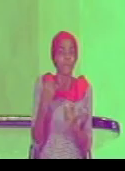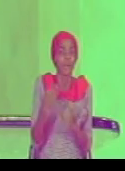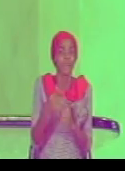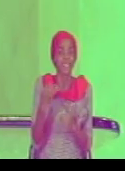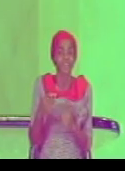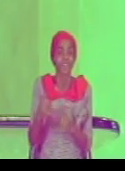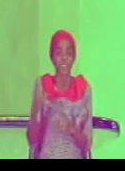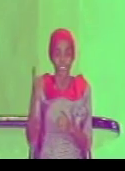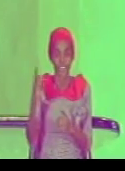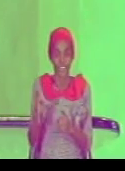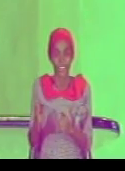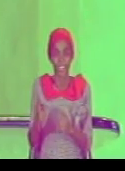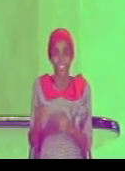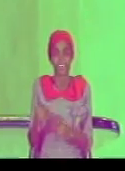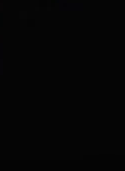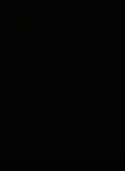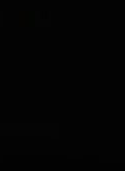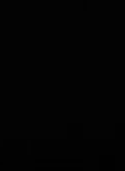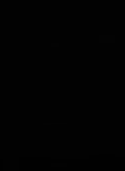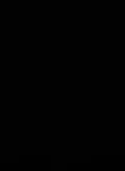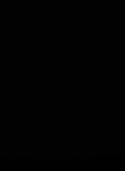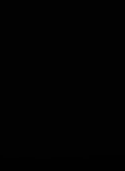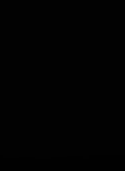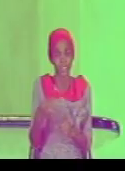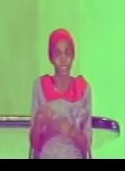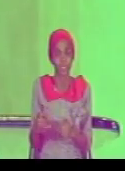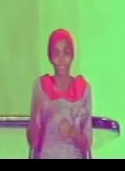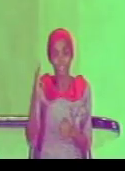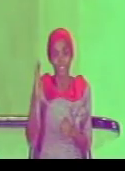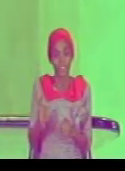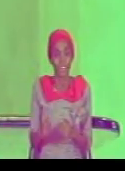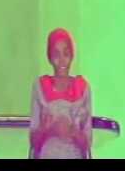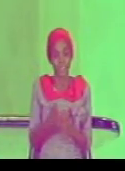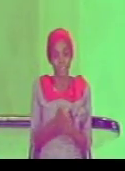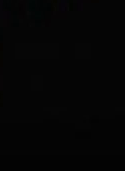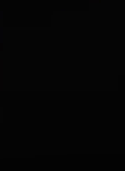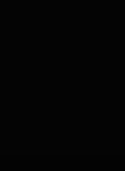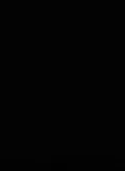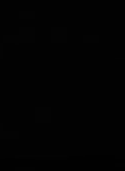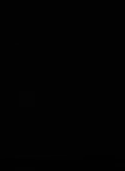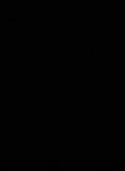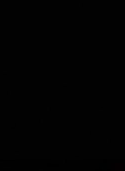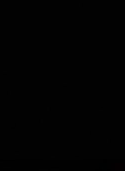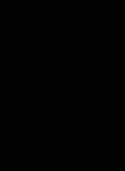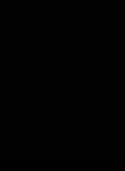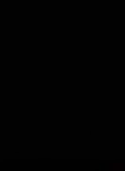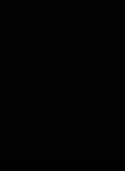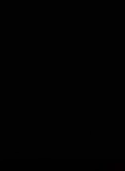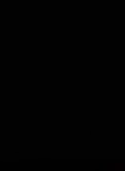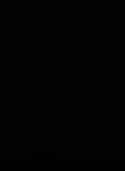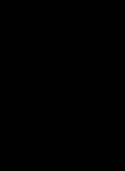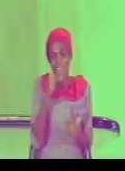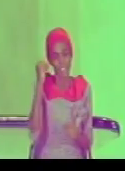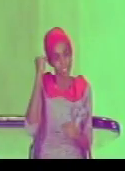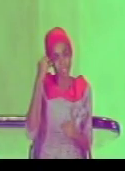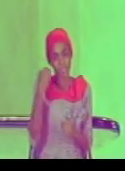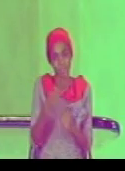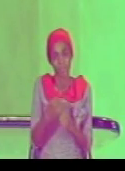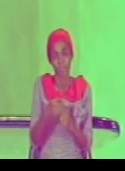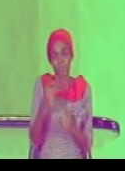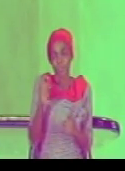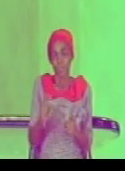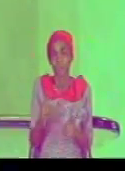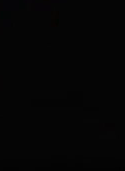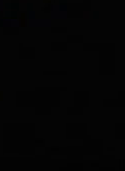word of God, power in the word of God. God cannot lie, must